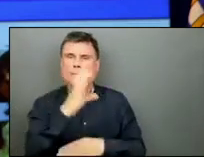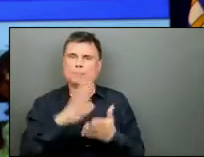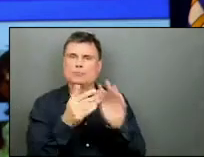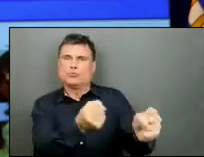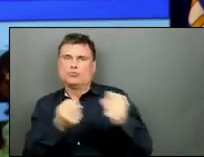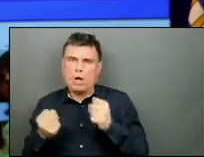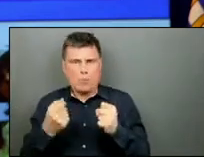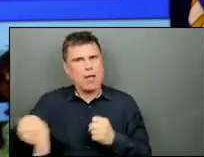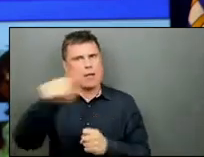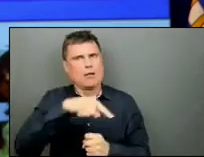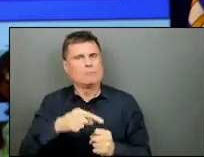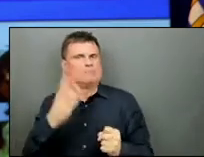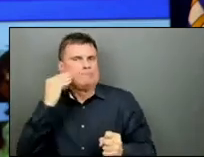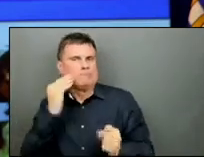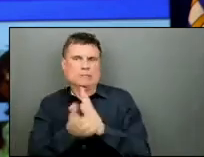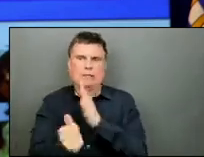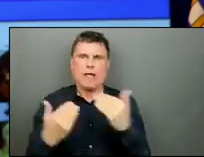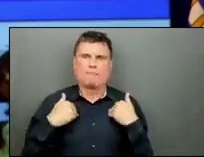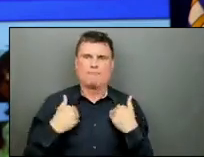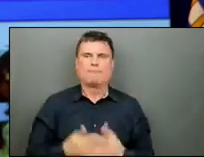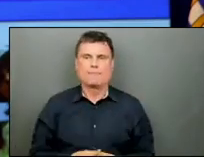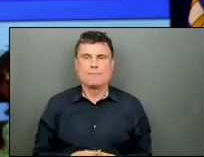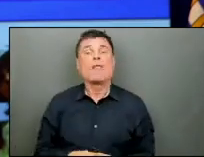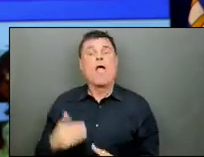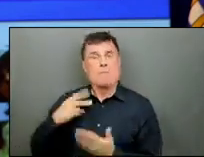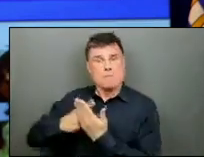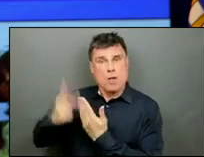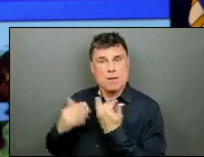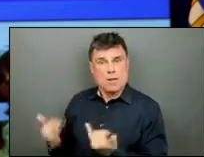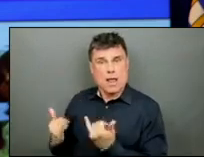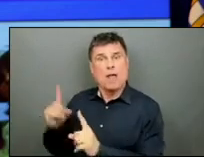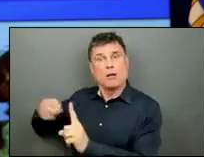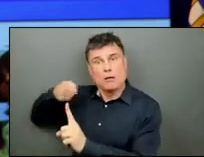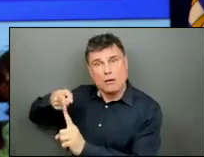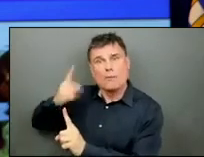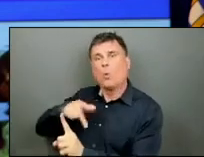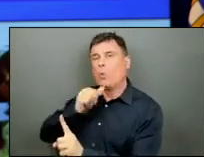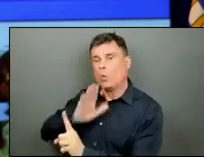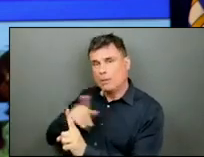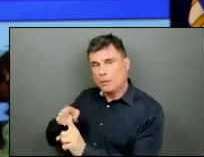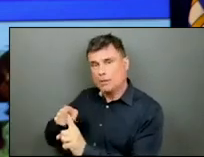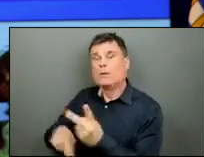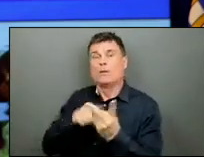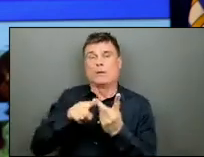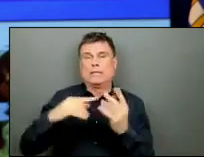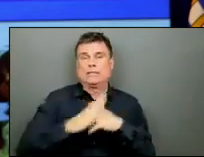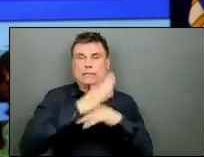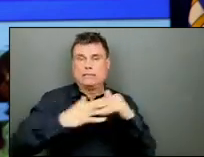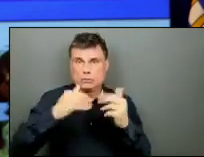offering today are target particularly women, Indigenous, and Black youth. Very proud about